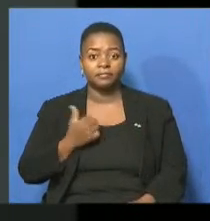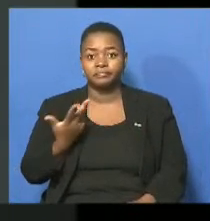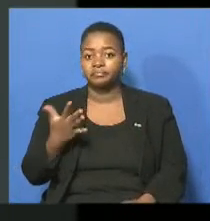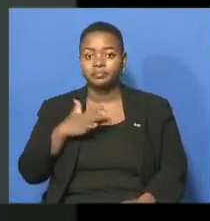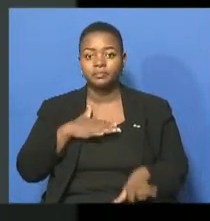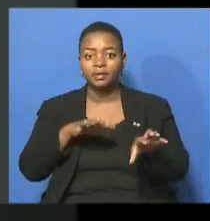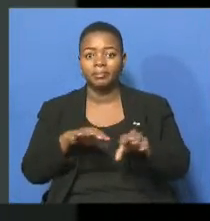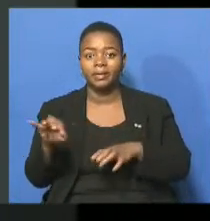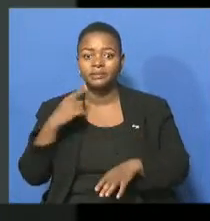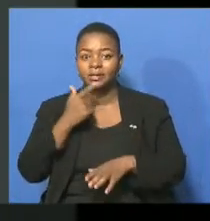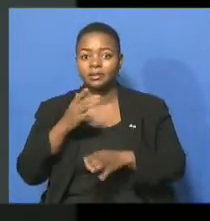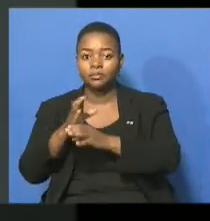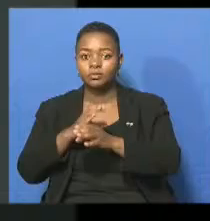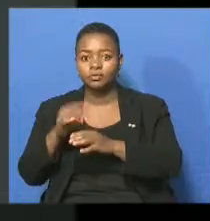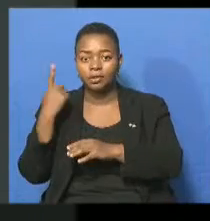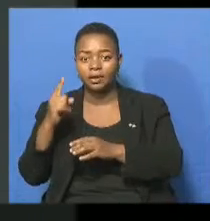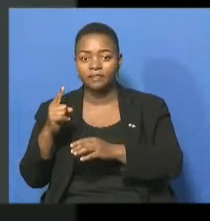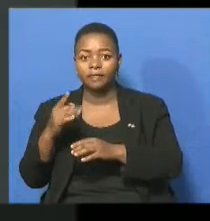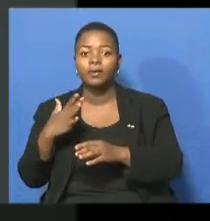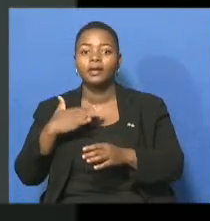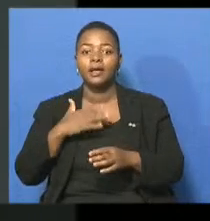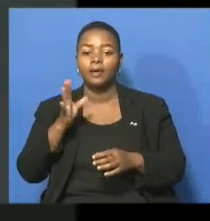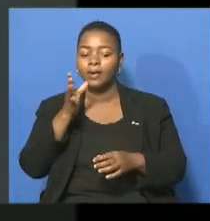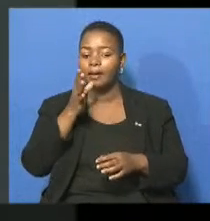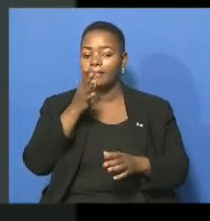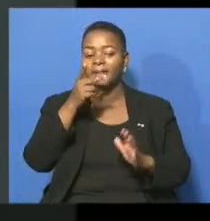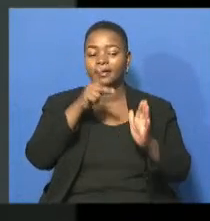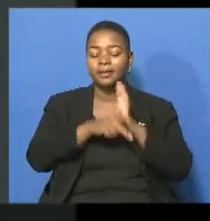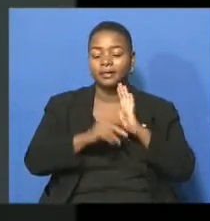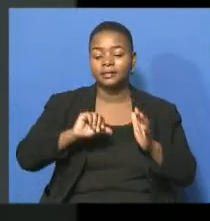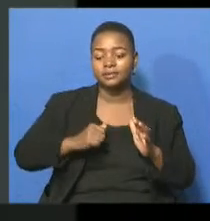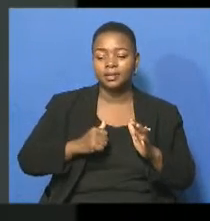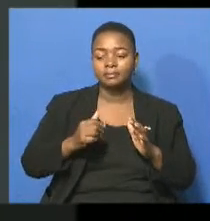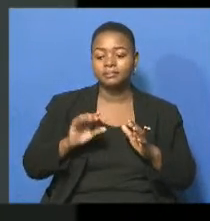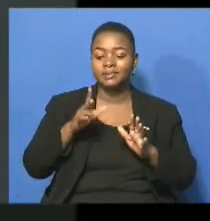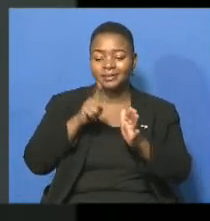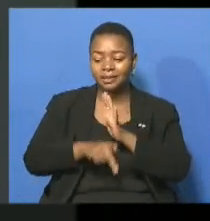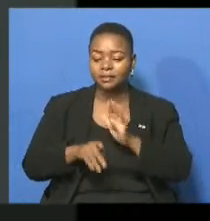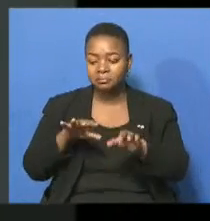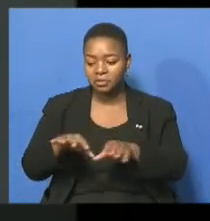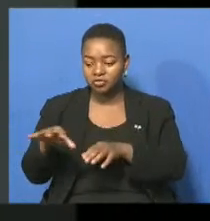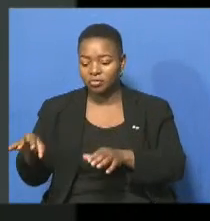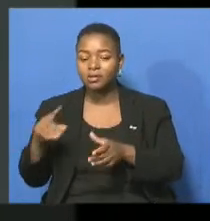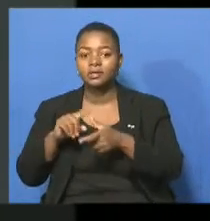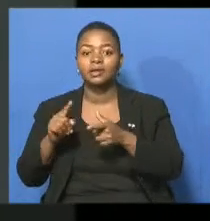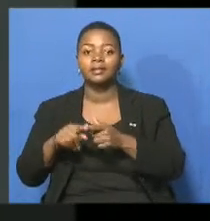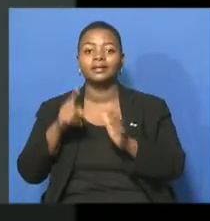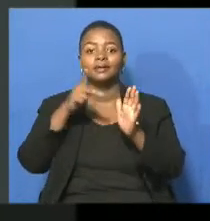myself and kill my child as well. So you see this usually in the Western